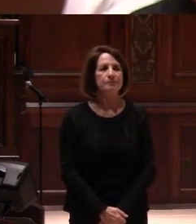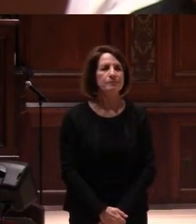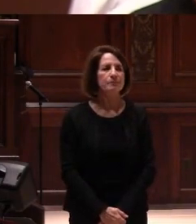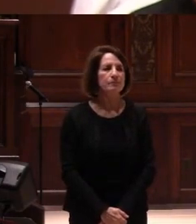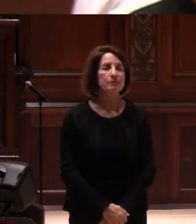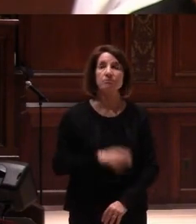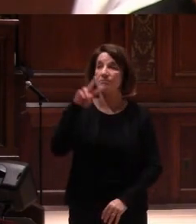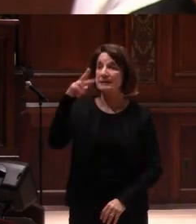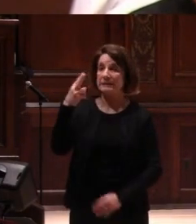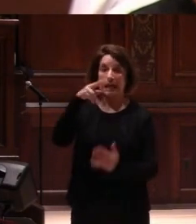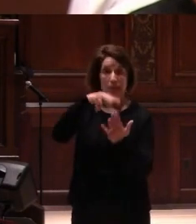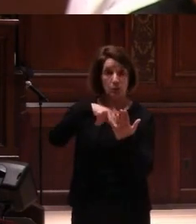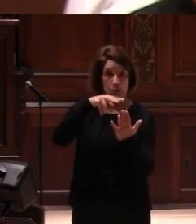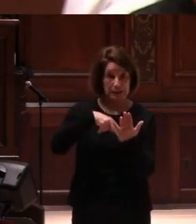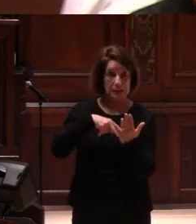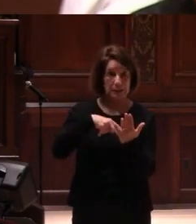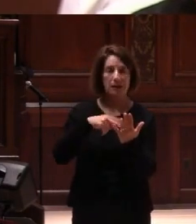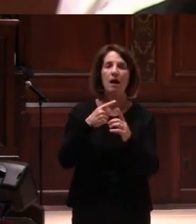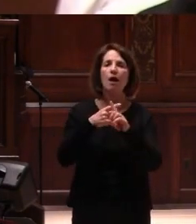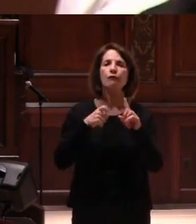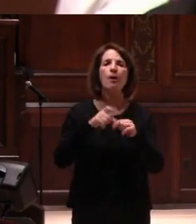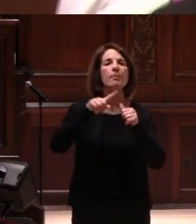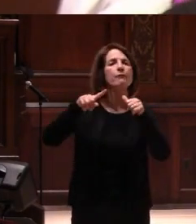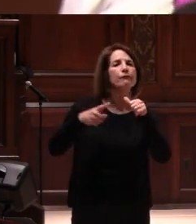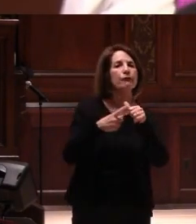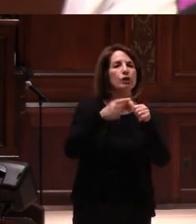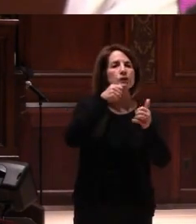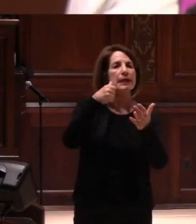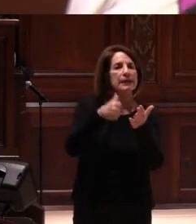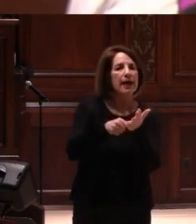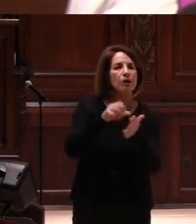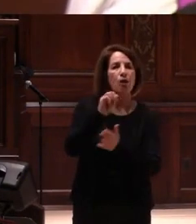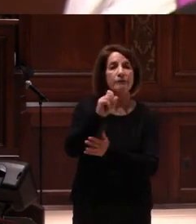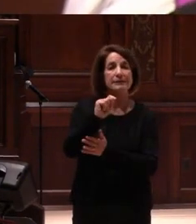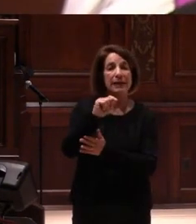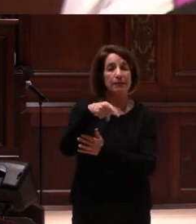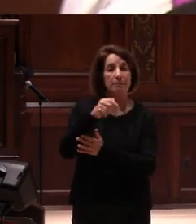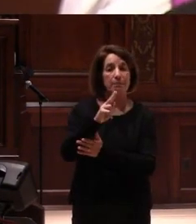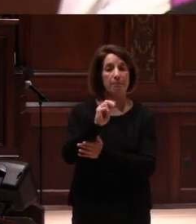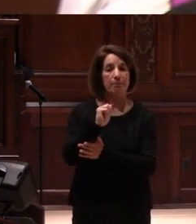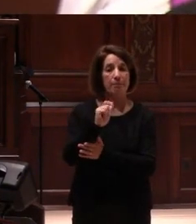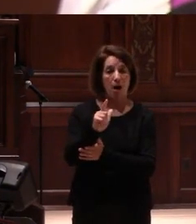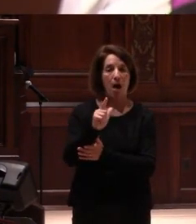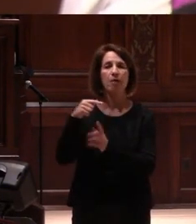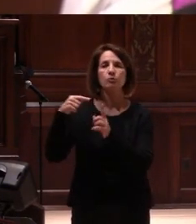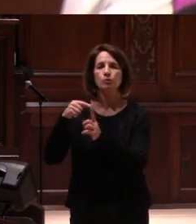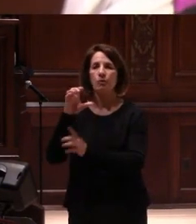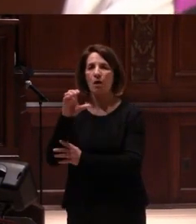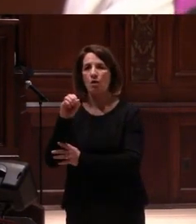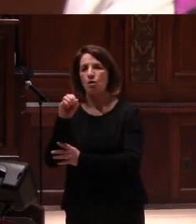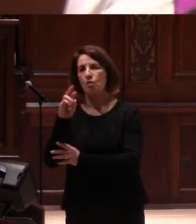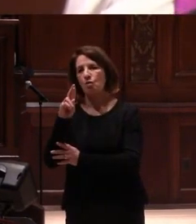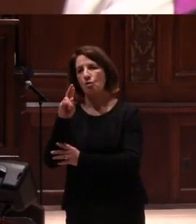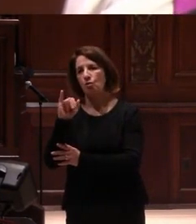The second reading is from the first letter of St. Paul to the Corinthians.